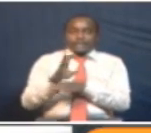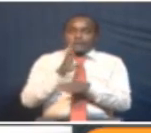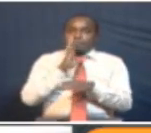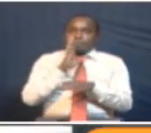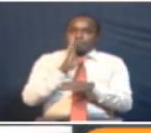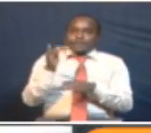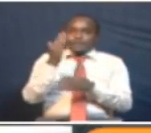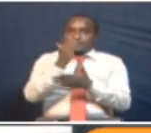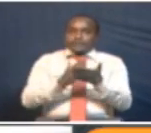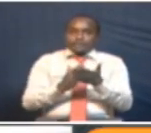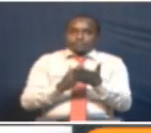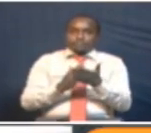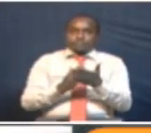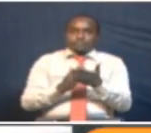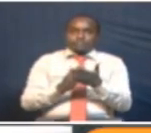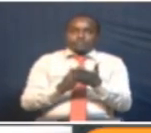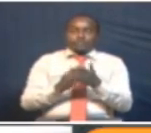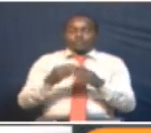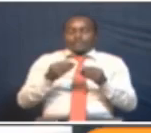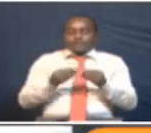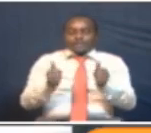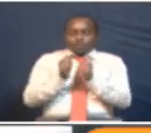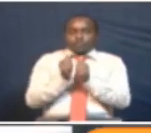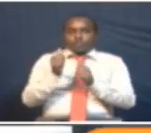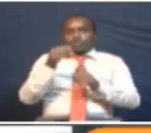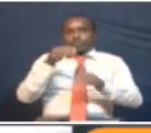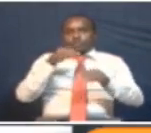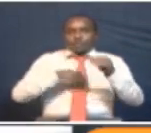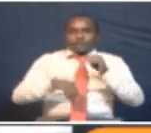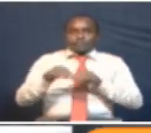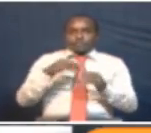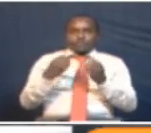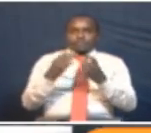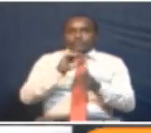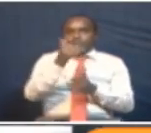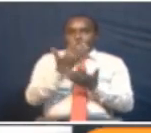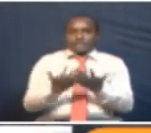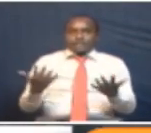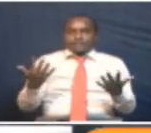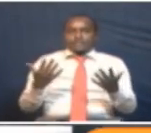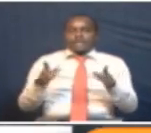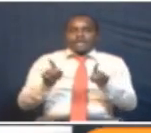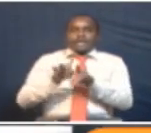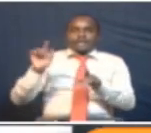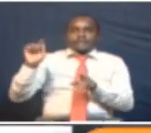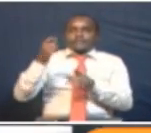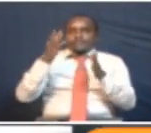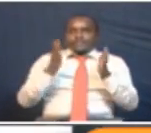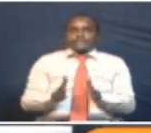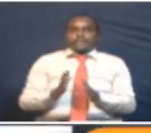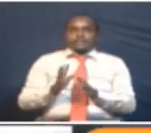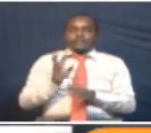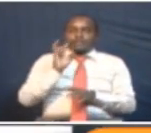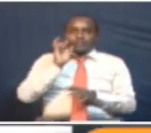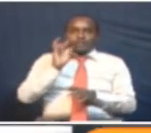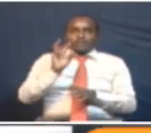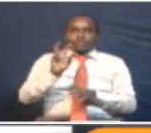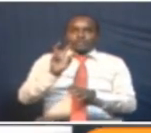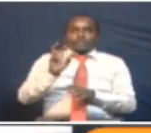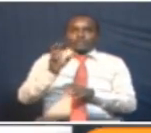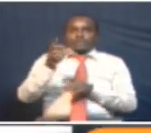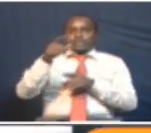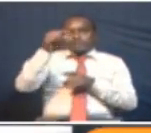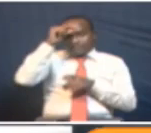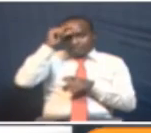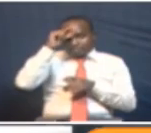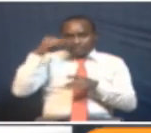as, you know, dealing with corruption and many other things. I mean, as Kenyans watch the ruling party going on, how